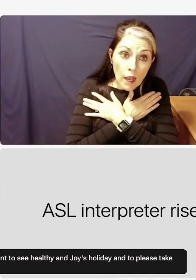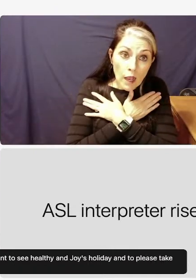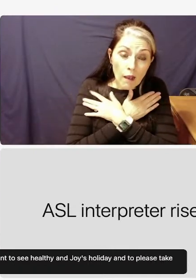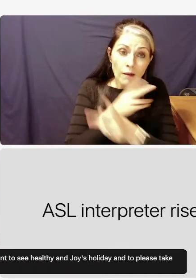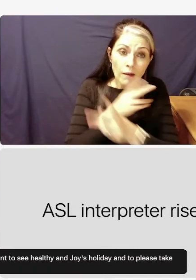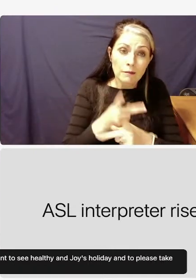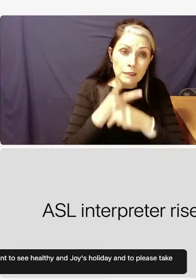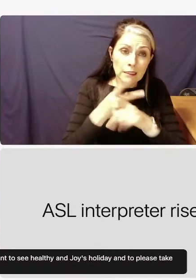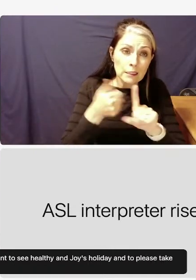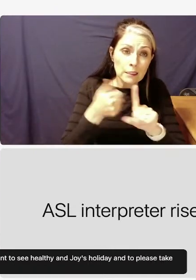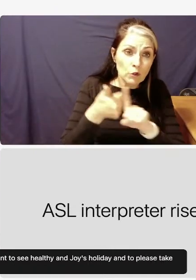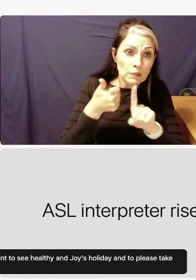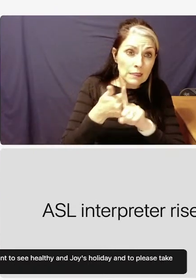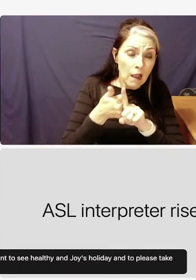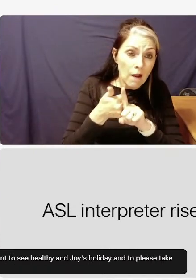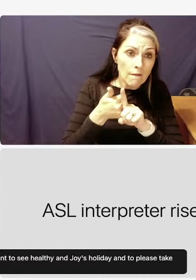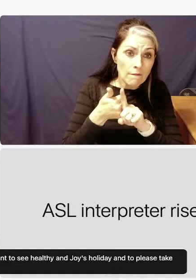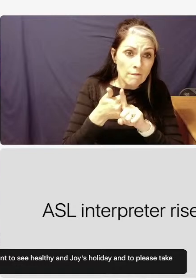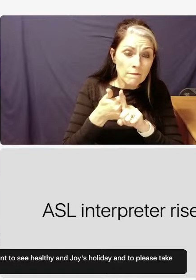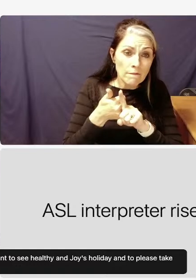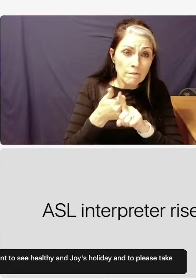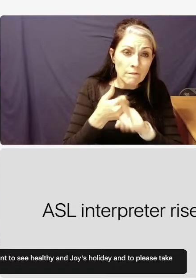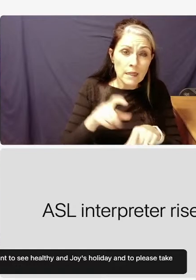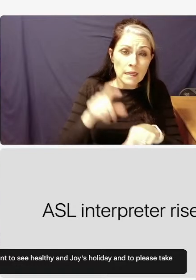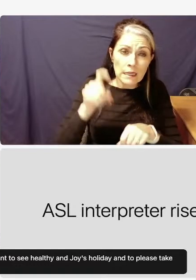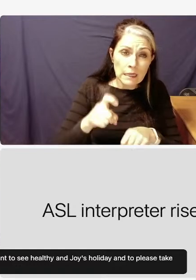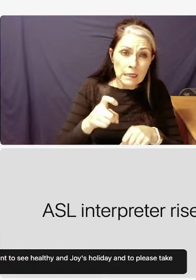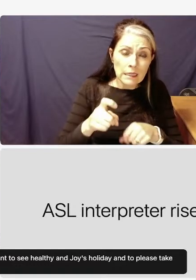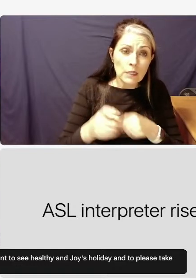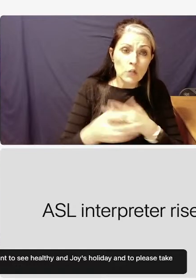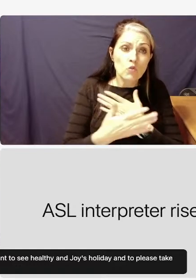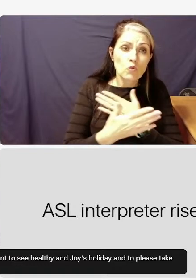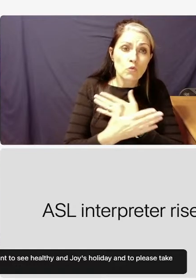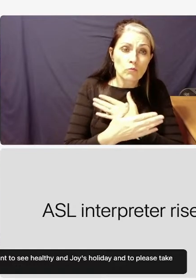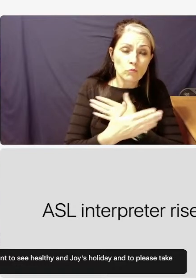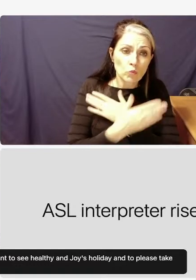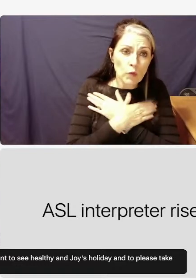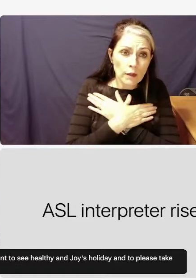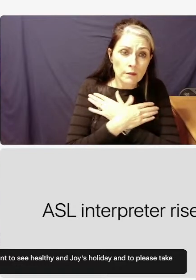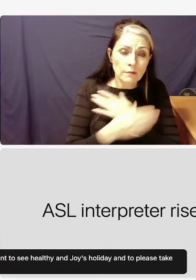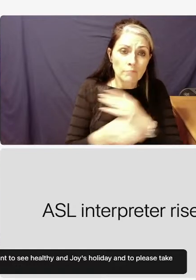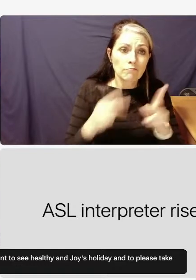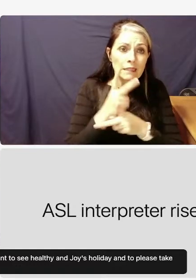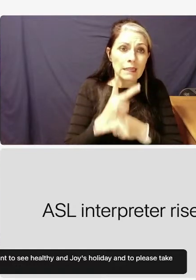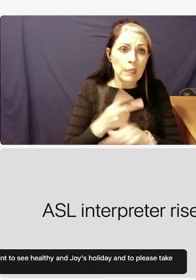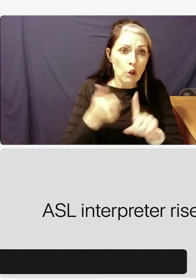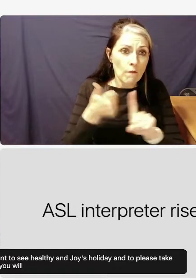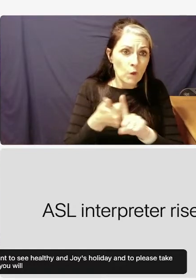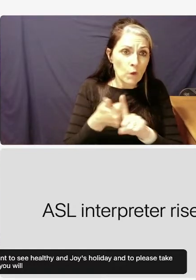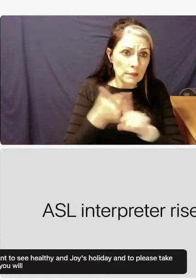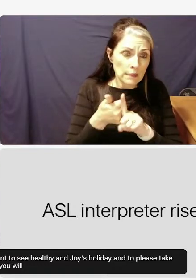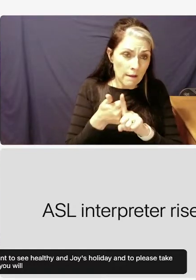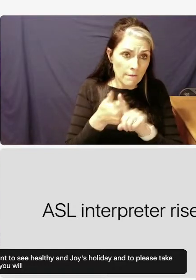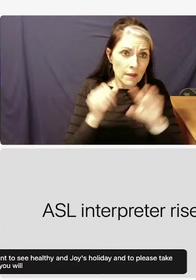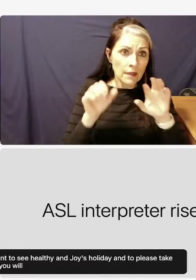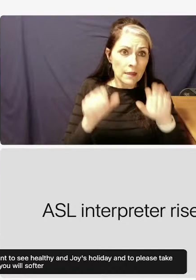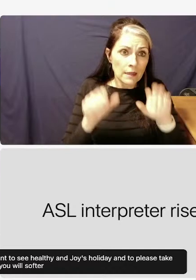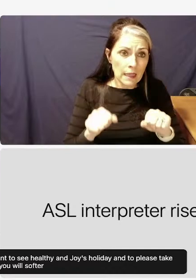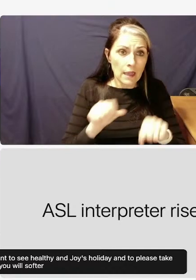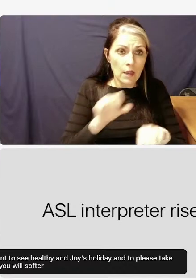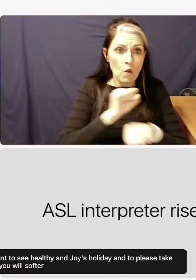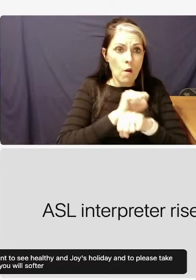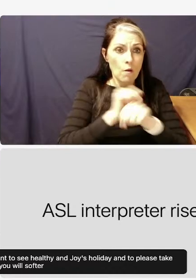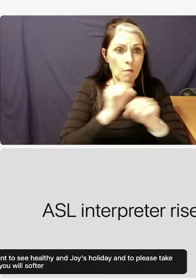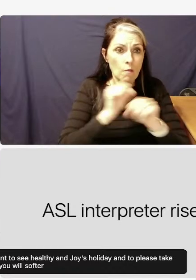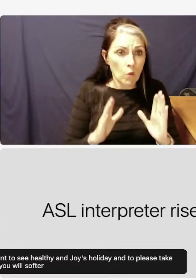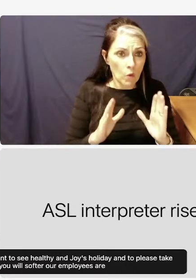care of herself get some uh much-needed rest uh and self-care if you will self-care uh our employees